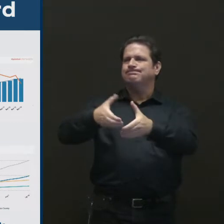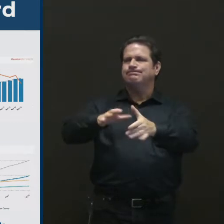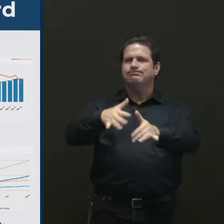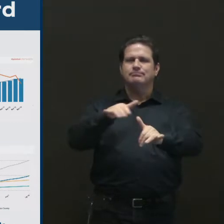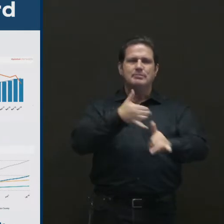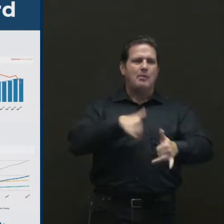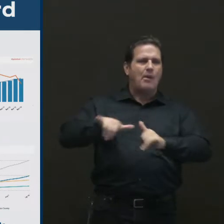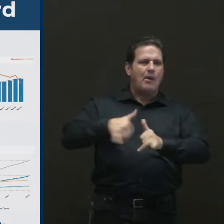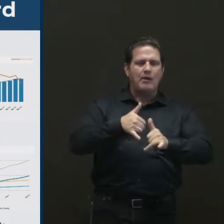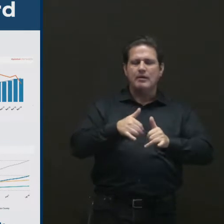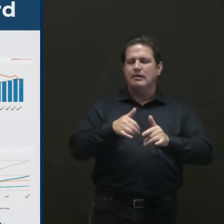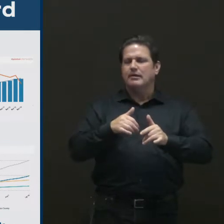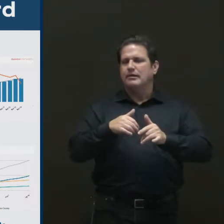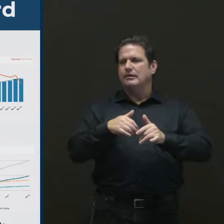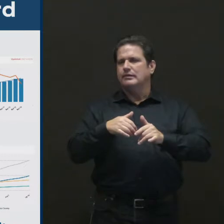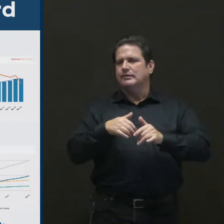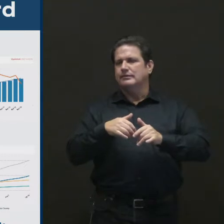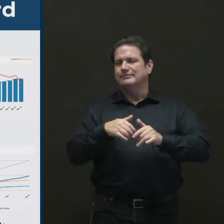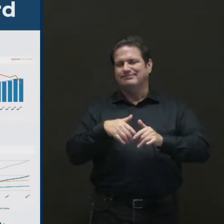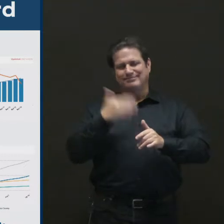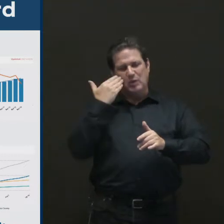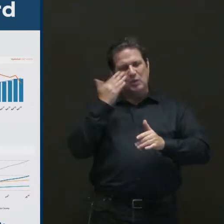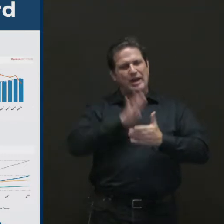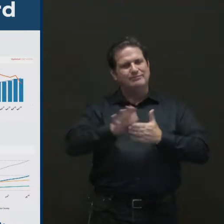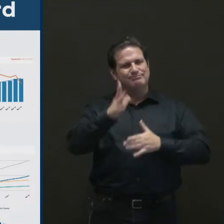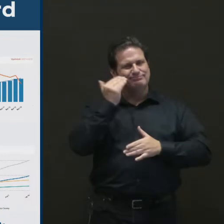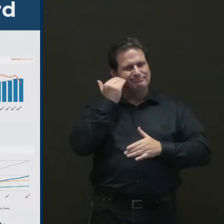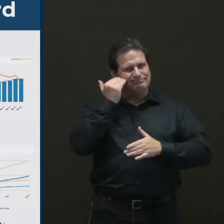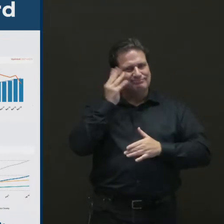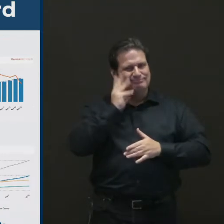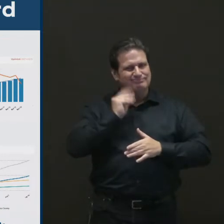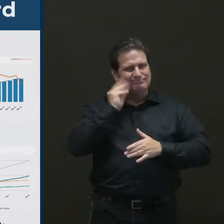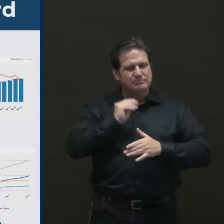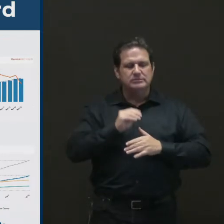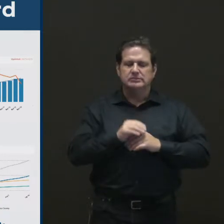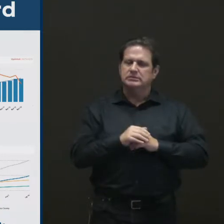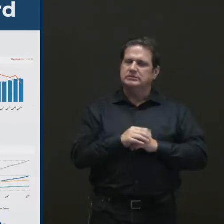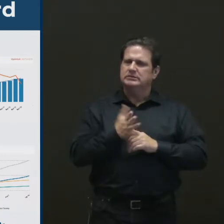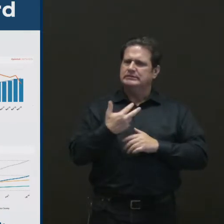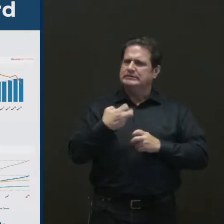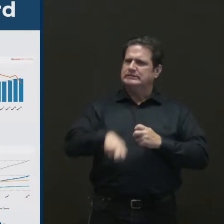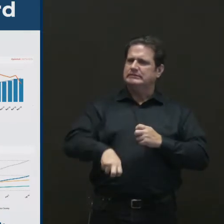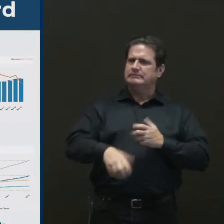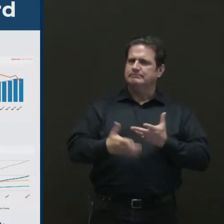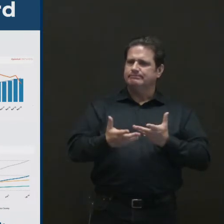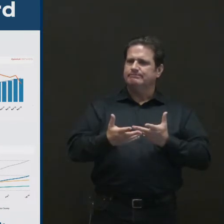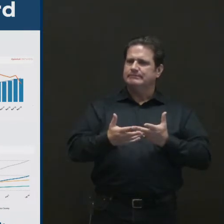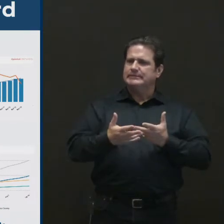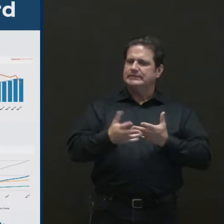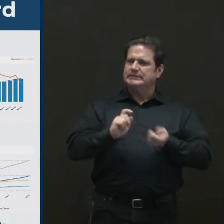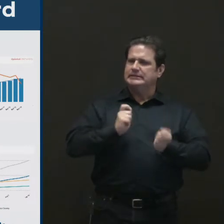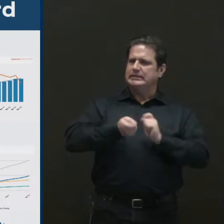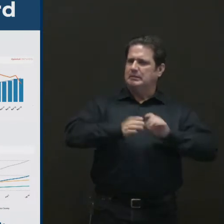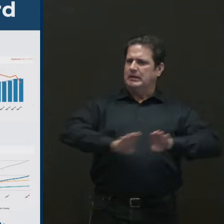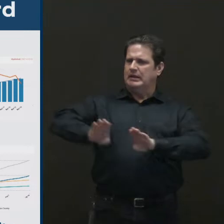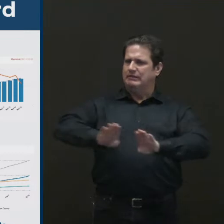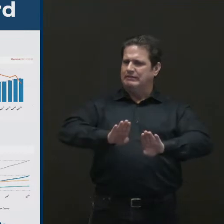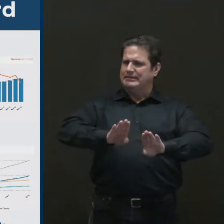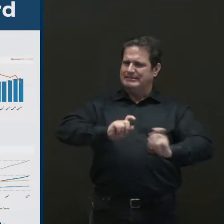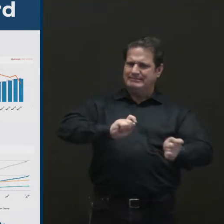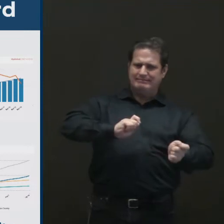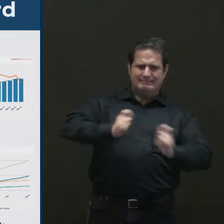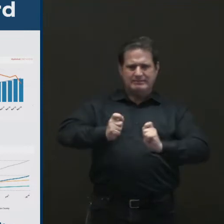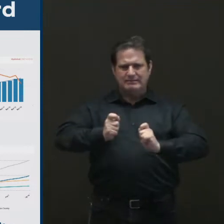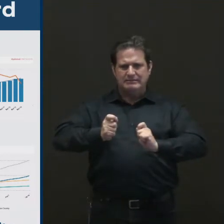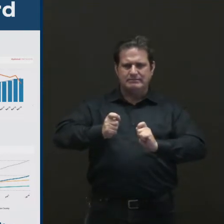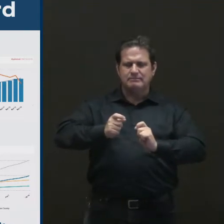partying. Anybody who's been to college knows what I'm talking about, and difficult to change that behavior, but something that we really